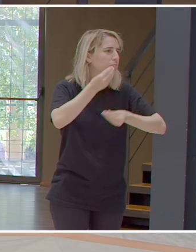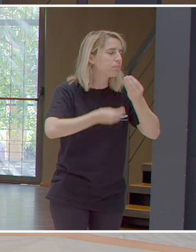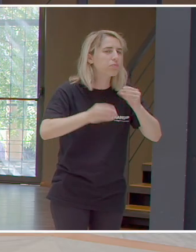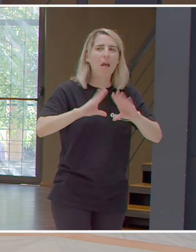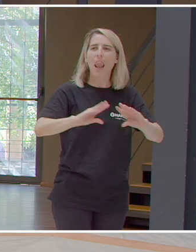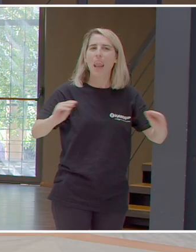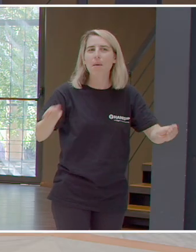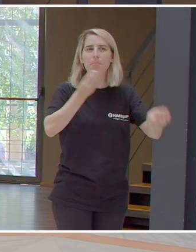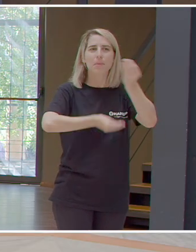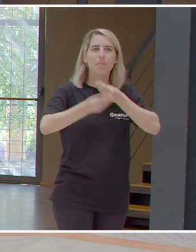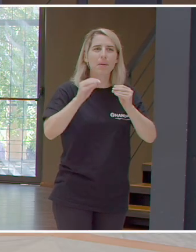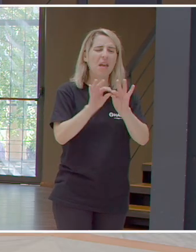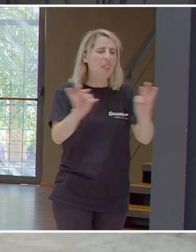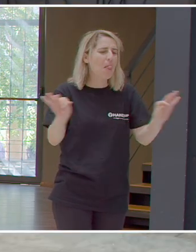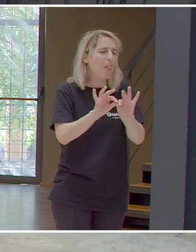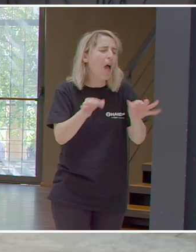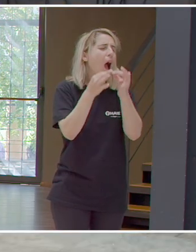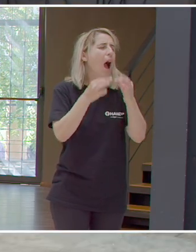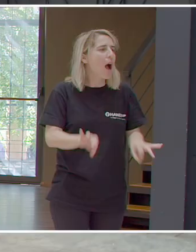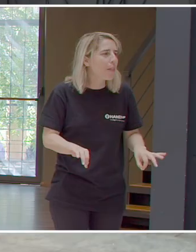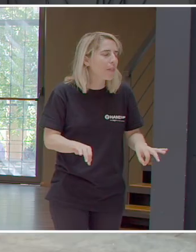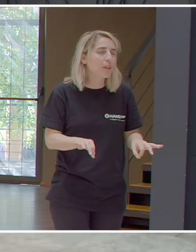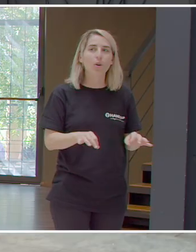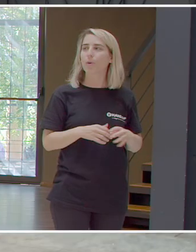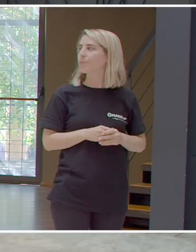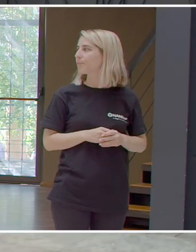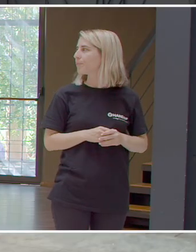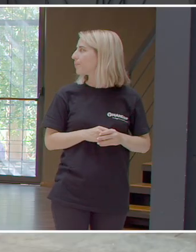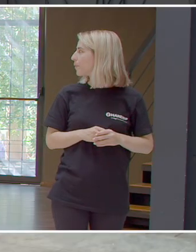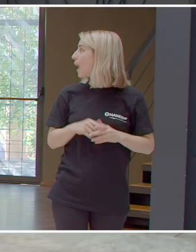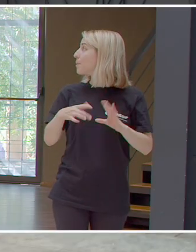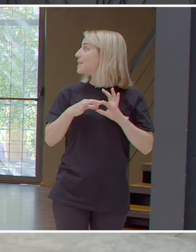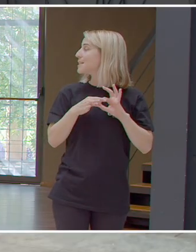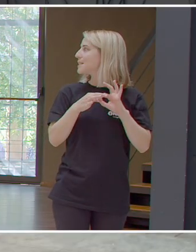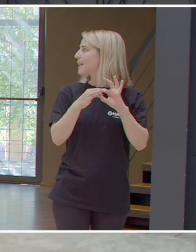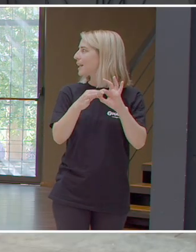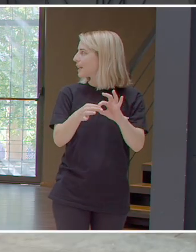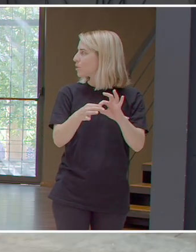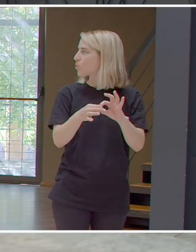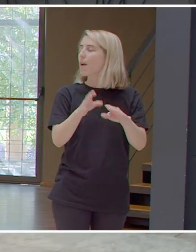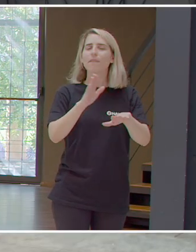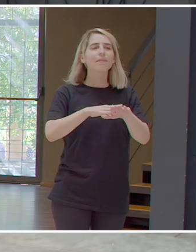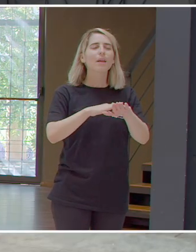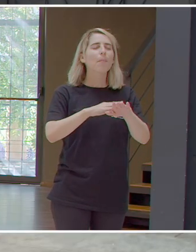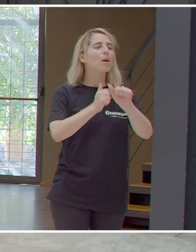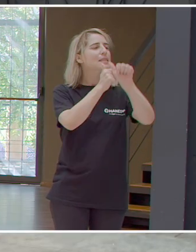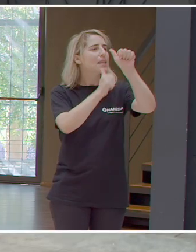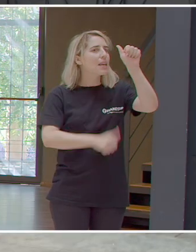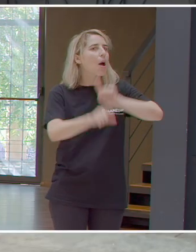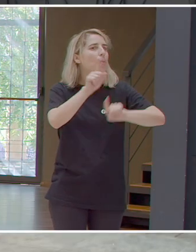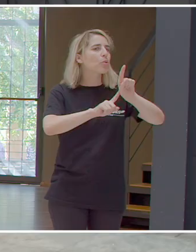low in fiber diet. So when we're going on with the leading causes of death, we also